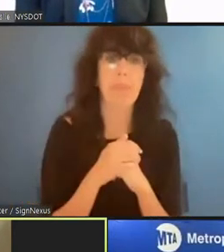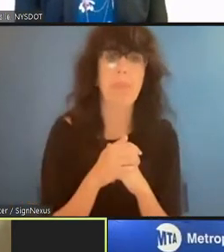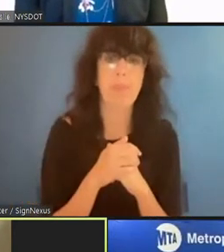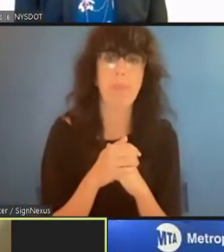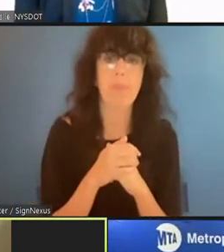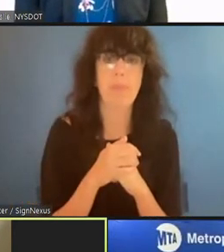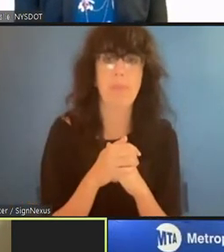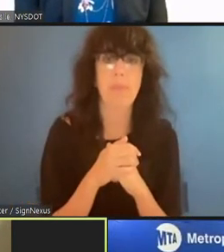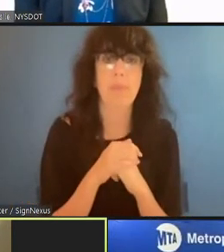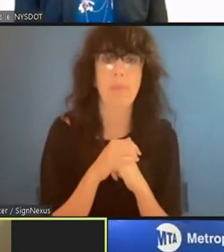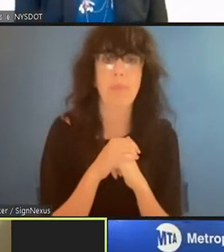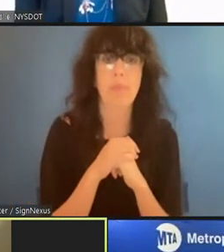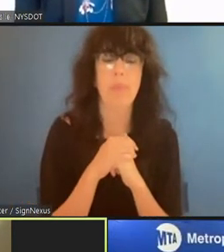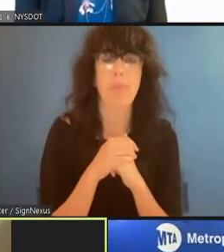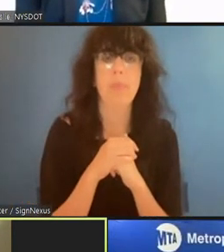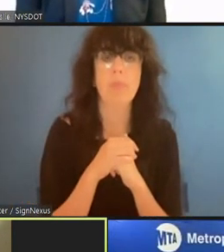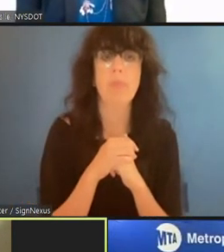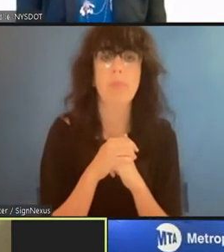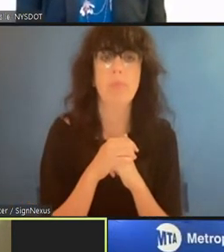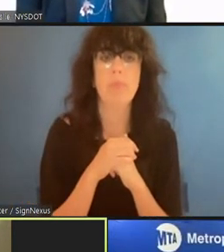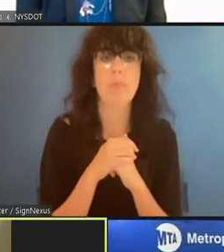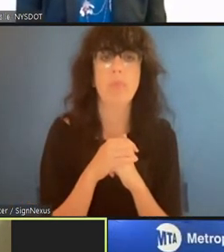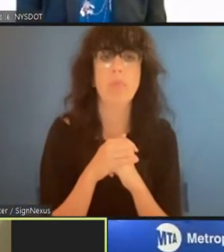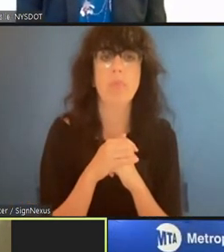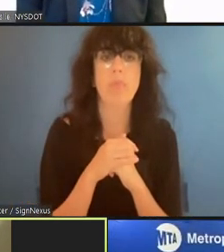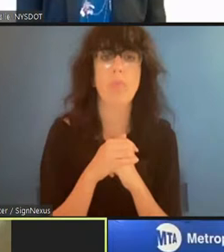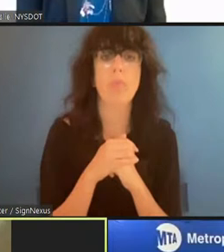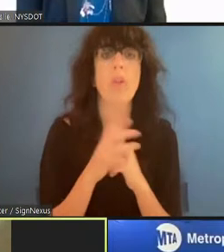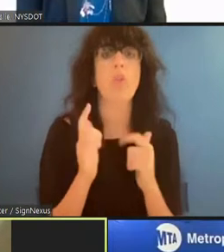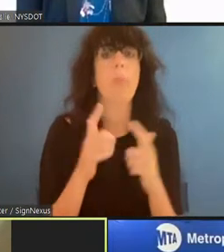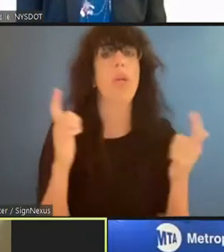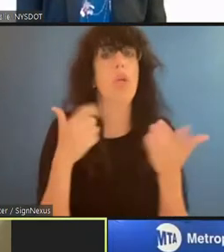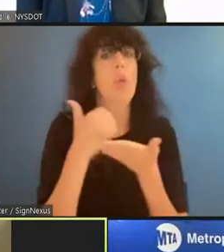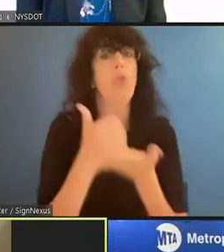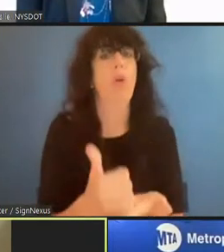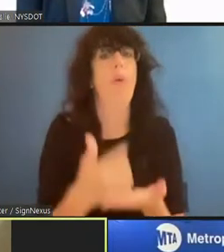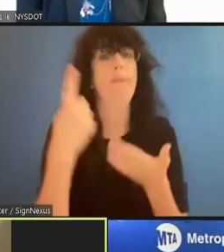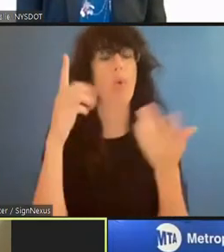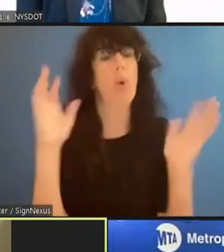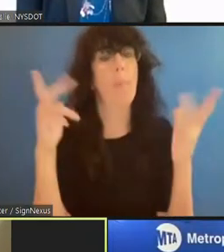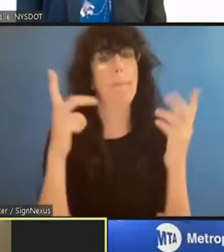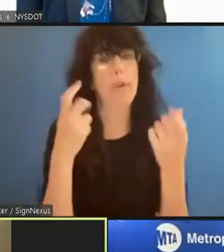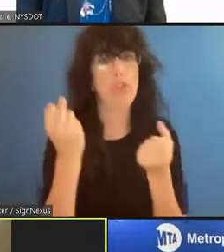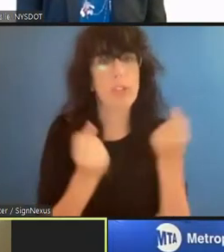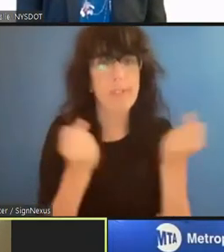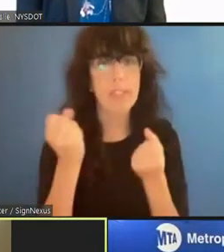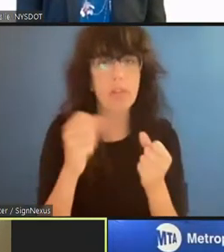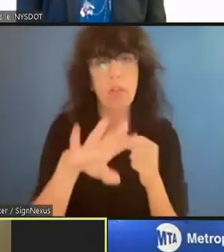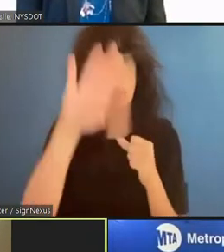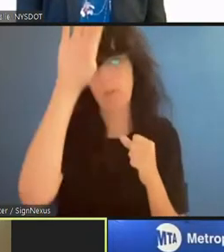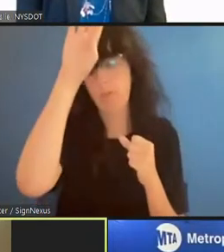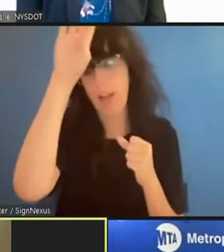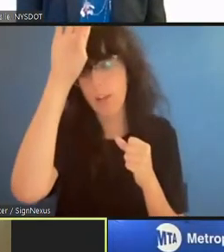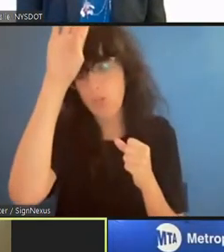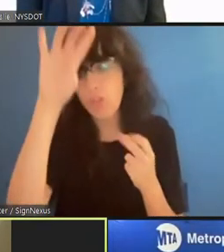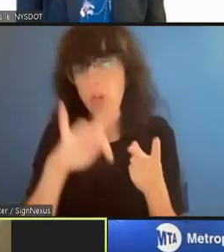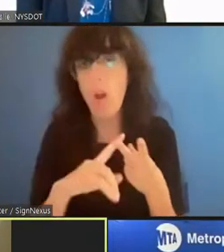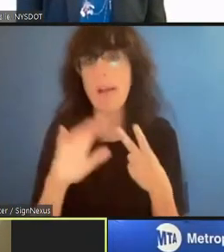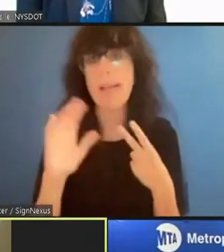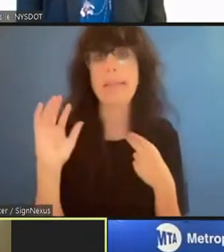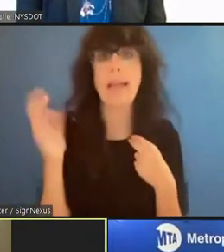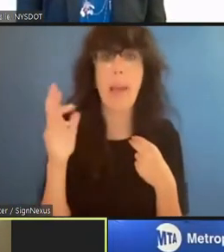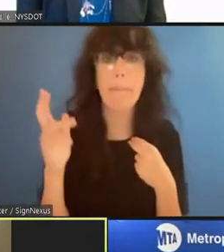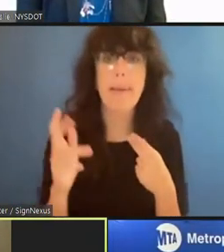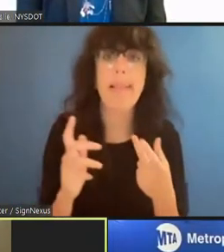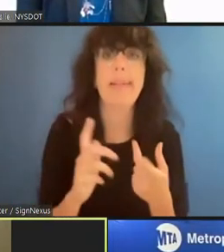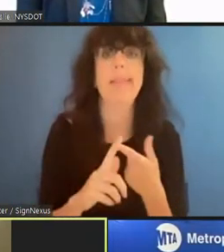that occurs um this will be a huge help for emergency vehicles uh fire trucks ambulances who need to uh obviously